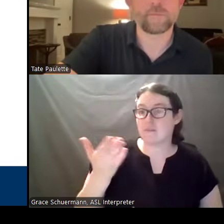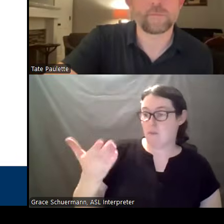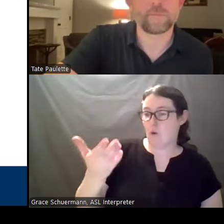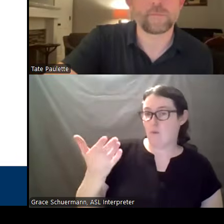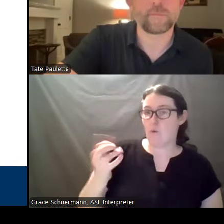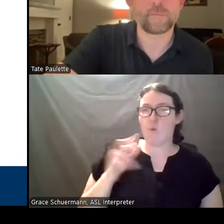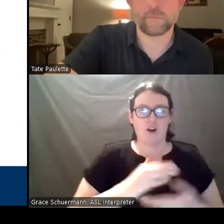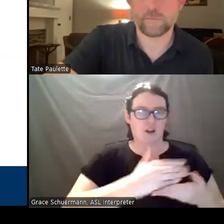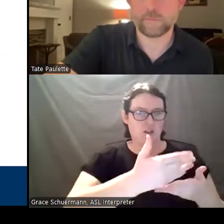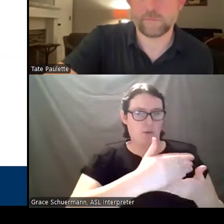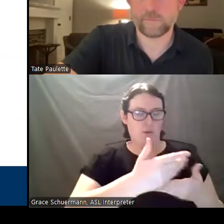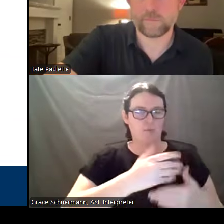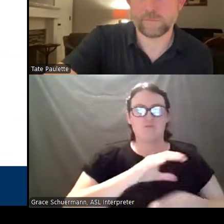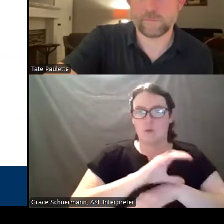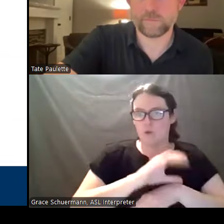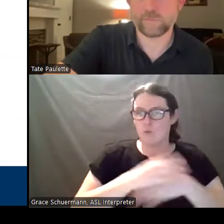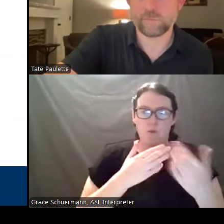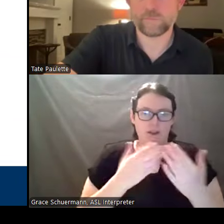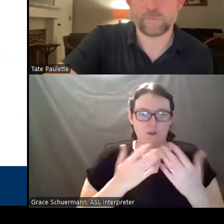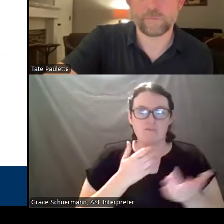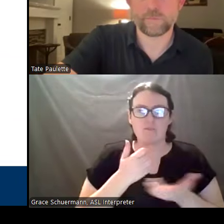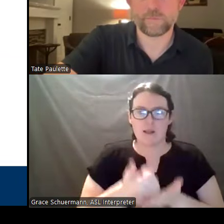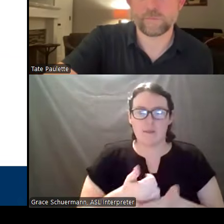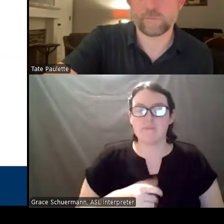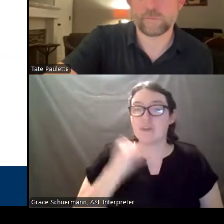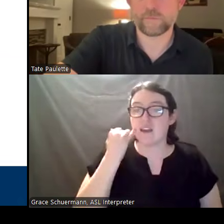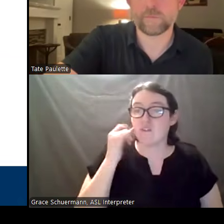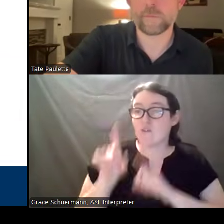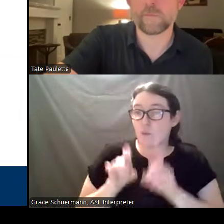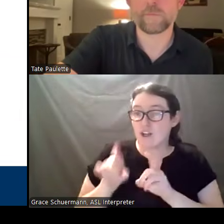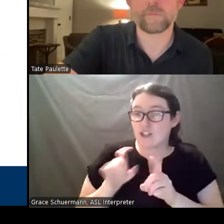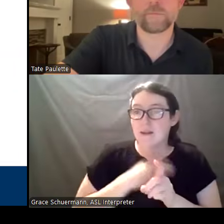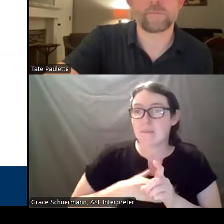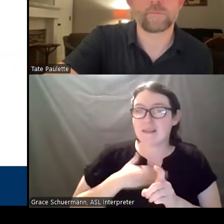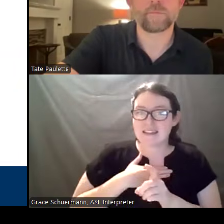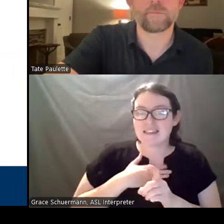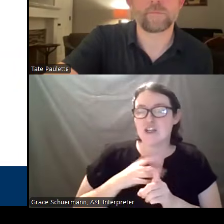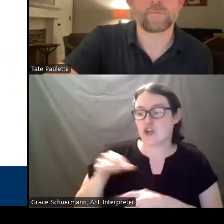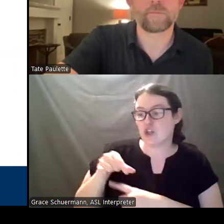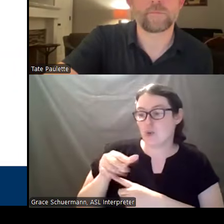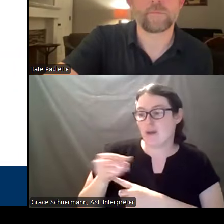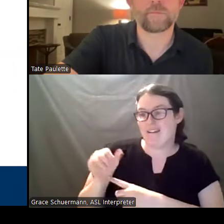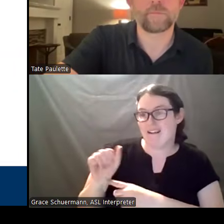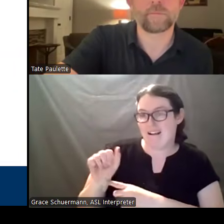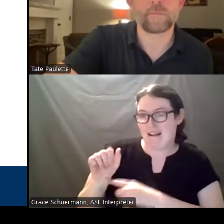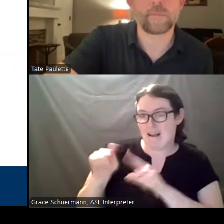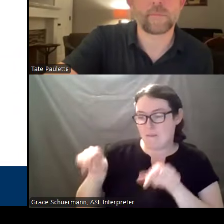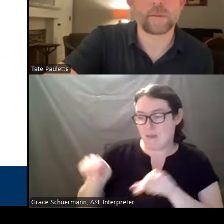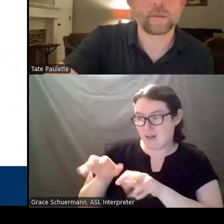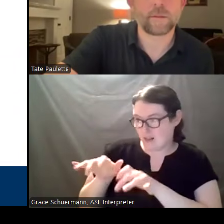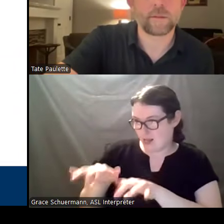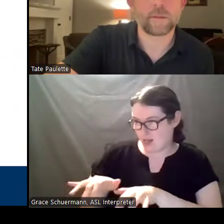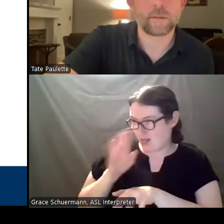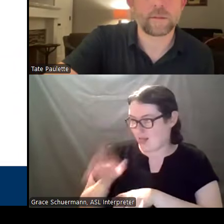If you have questions as well, please type them into our dedicated Q&A box, not the chat, and we'll try to get to as many